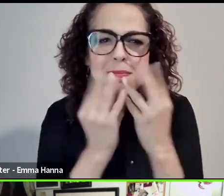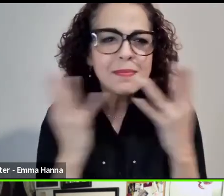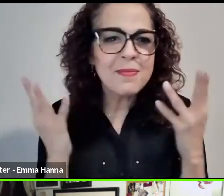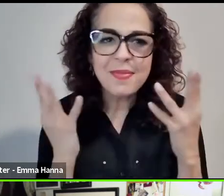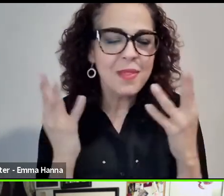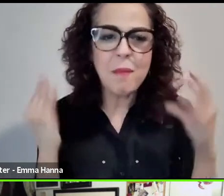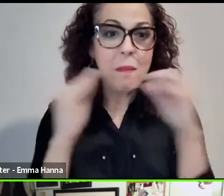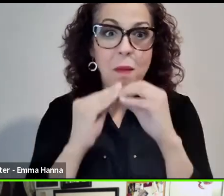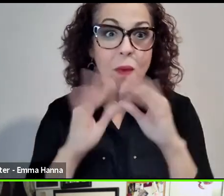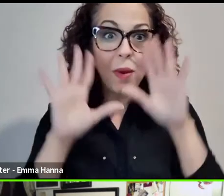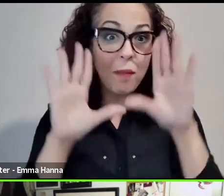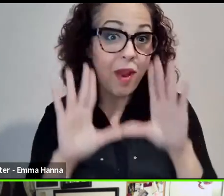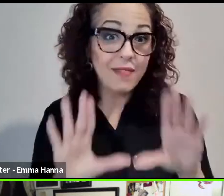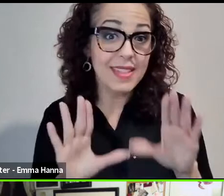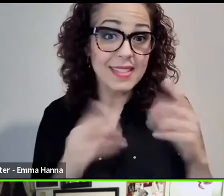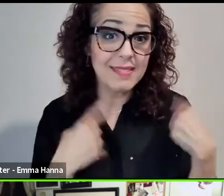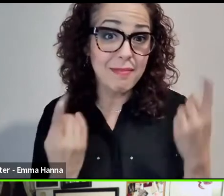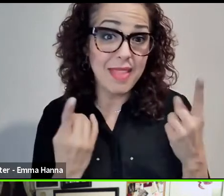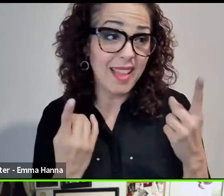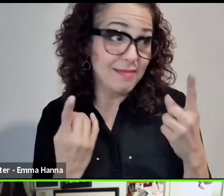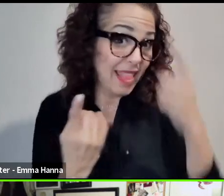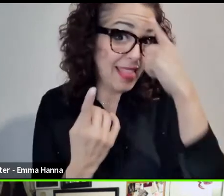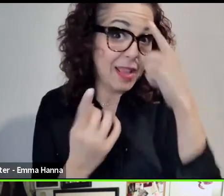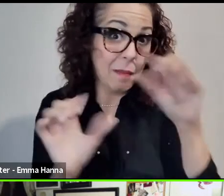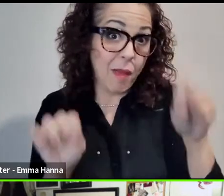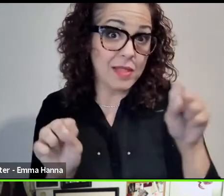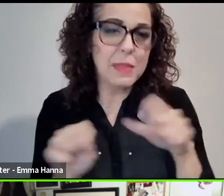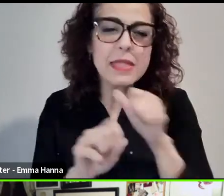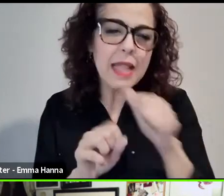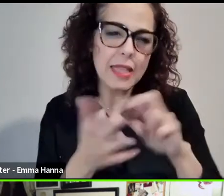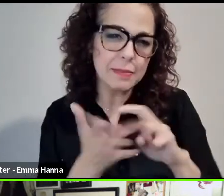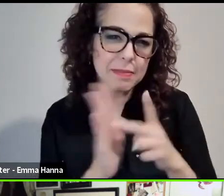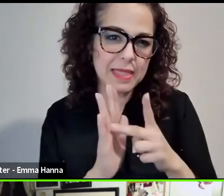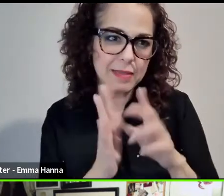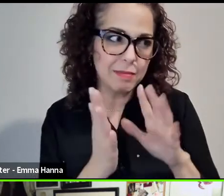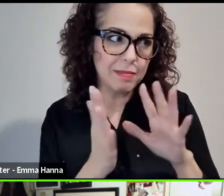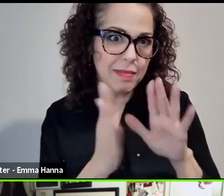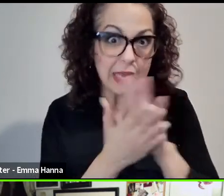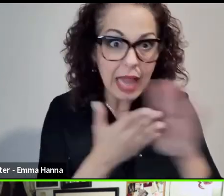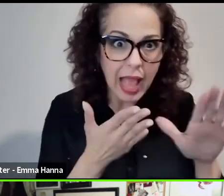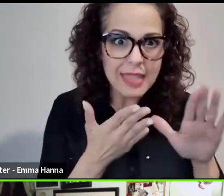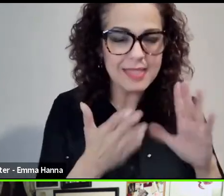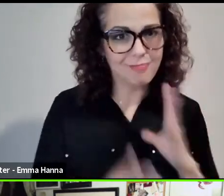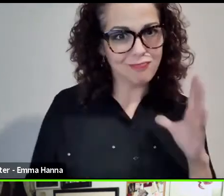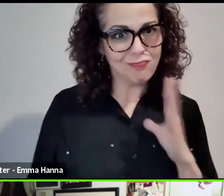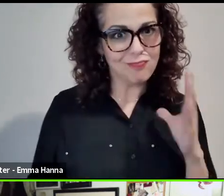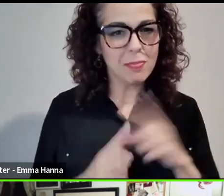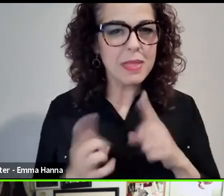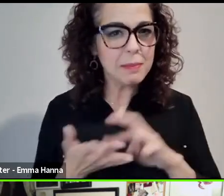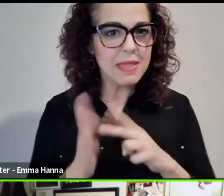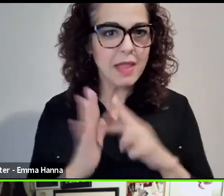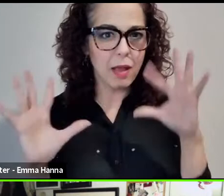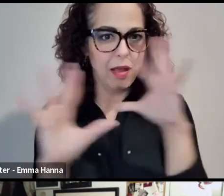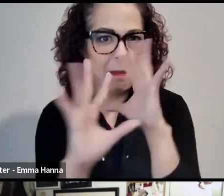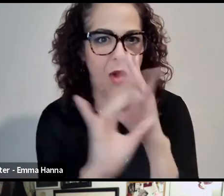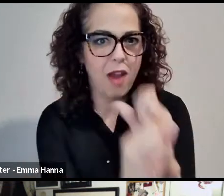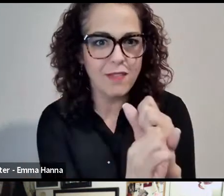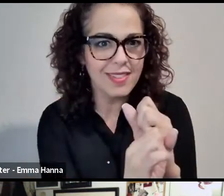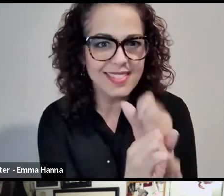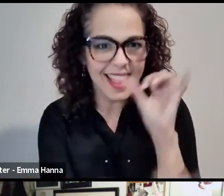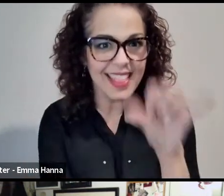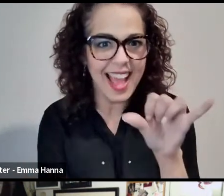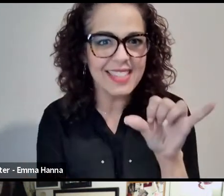more marvelous maybe. Not in the sense of being nice, but in the sense of marvels. Right, right, that's beautiful.